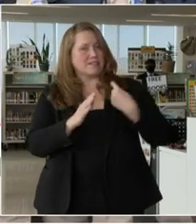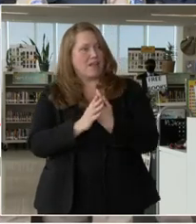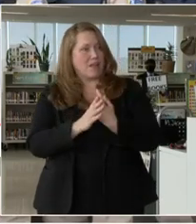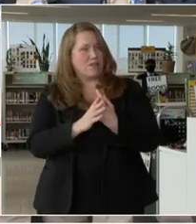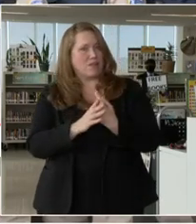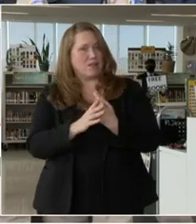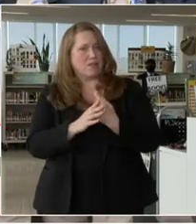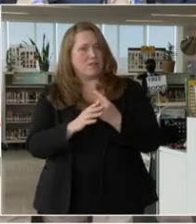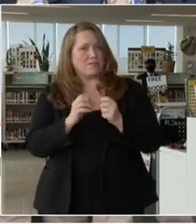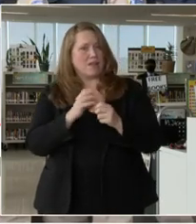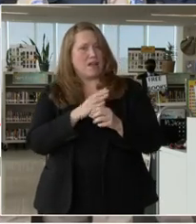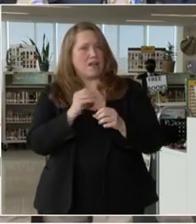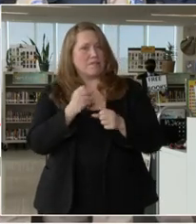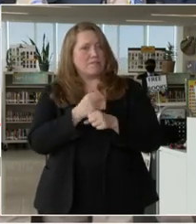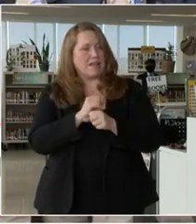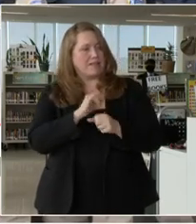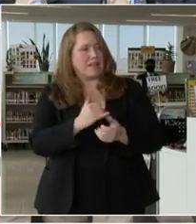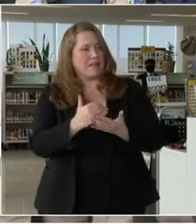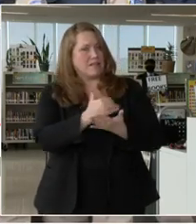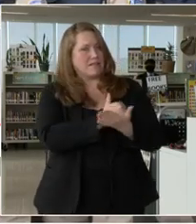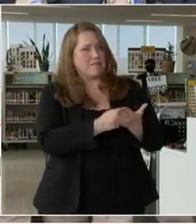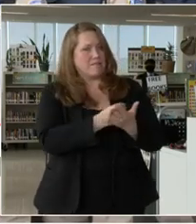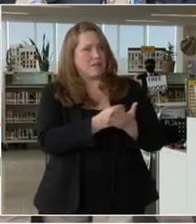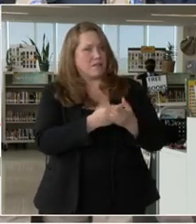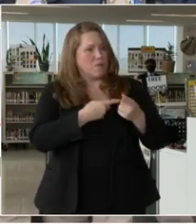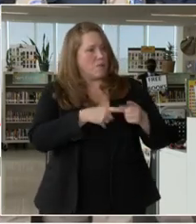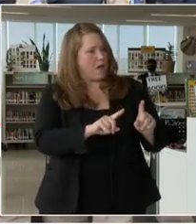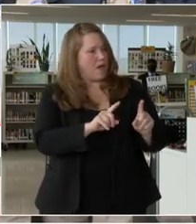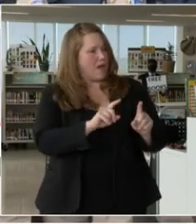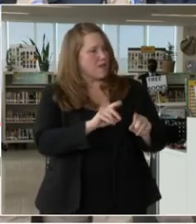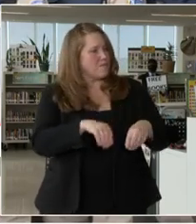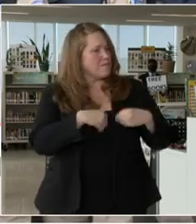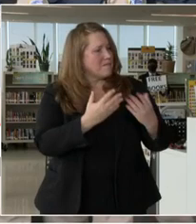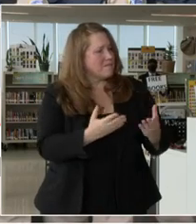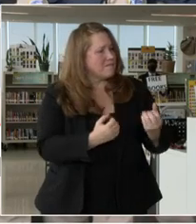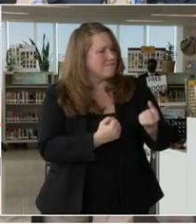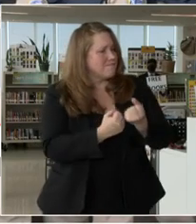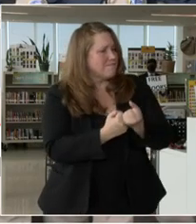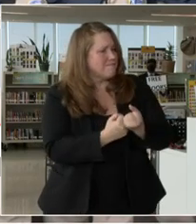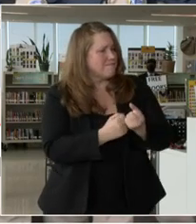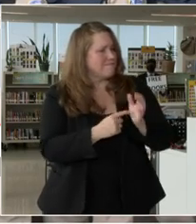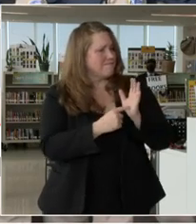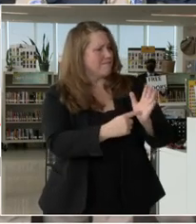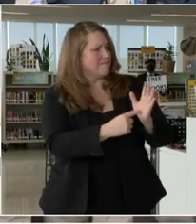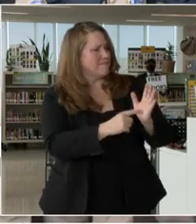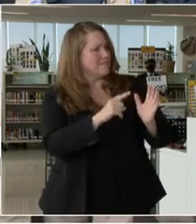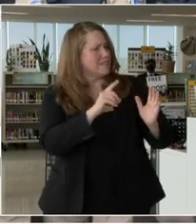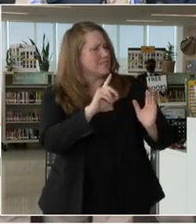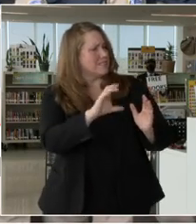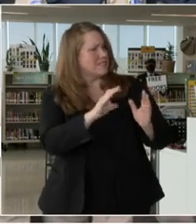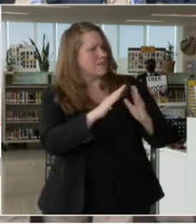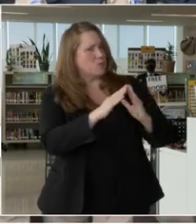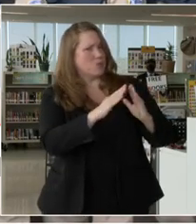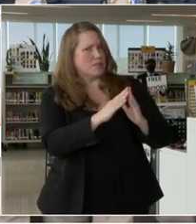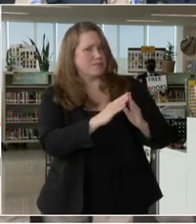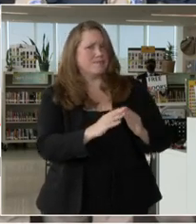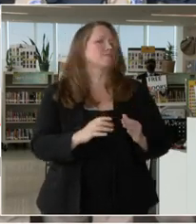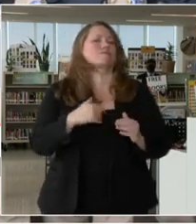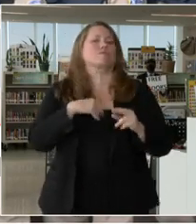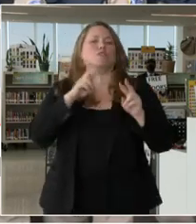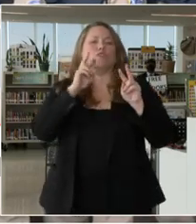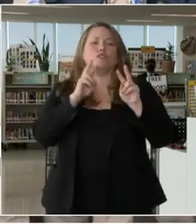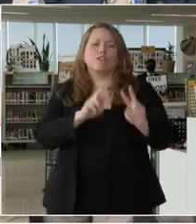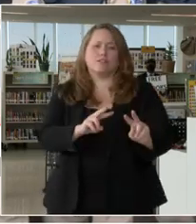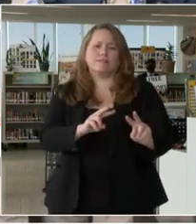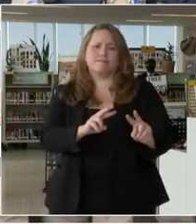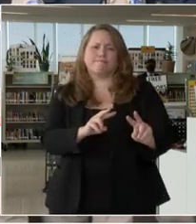able to make that money while they're doing something positive to support their community. And so I will look into, so